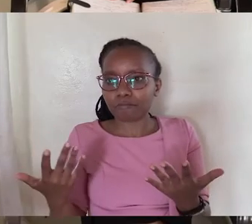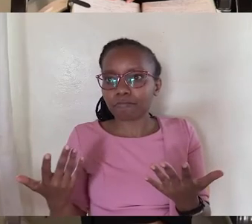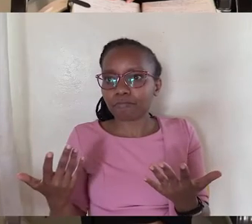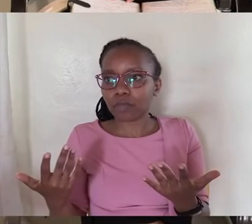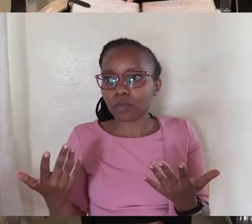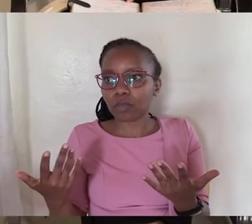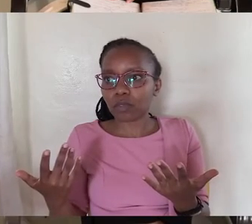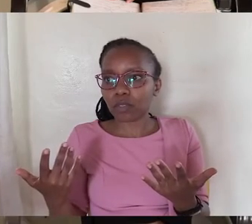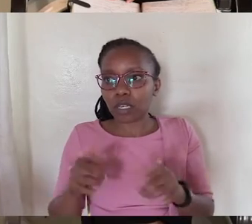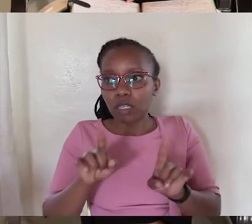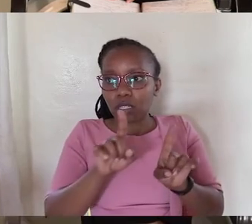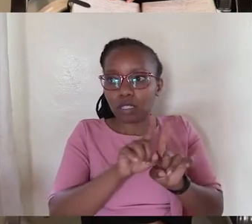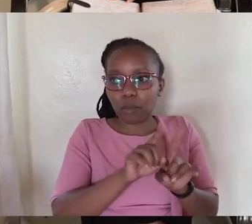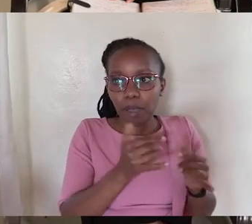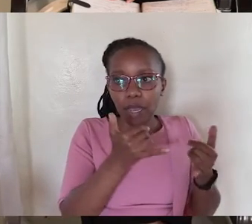Just like right now,